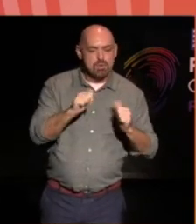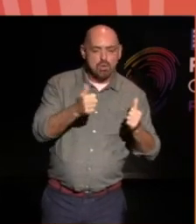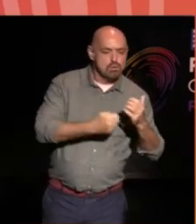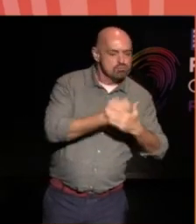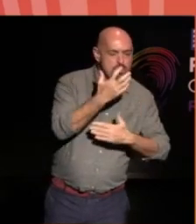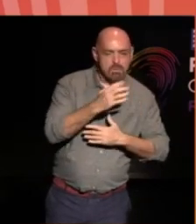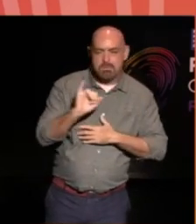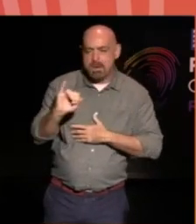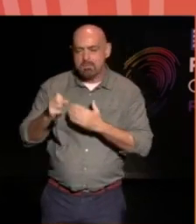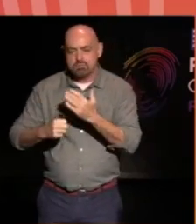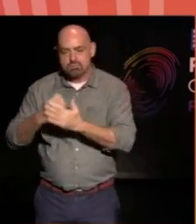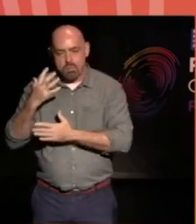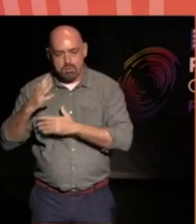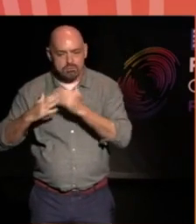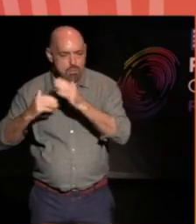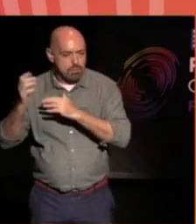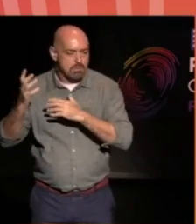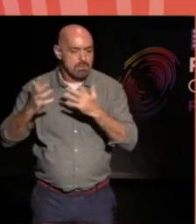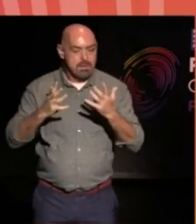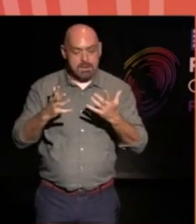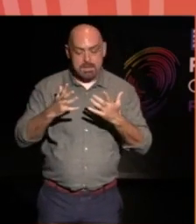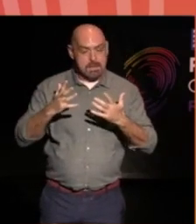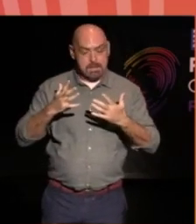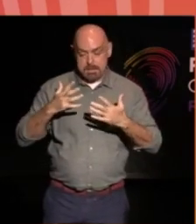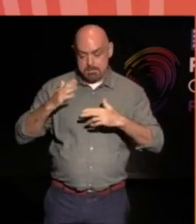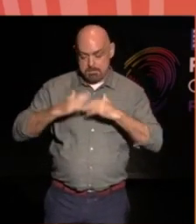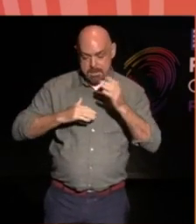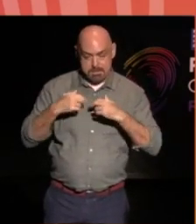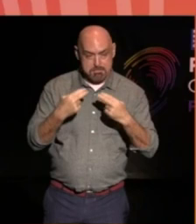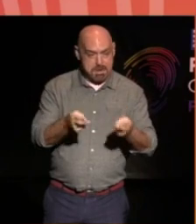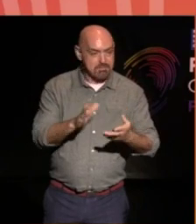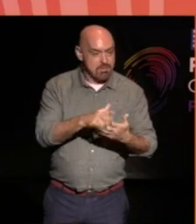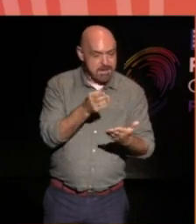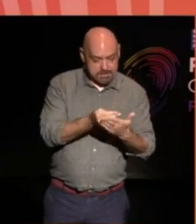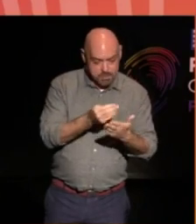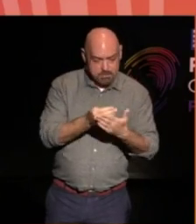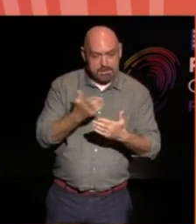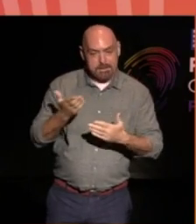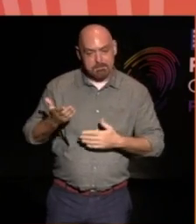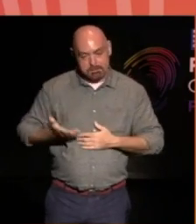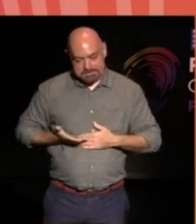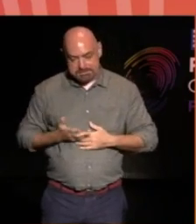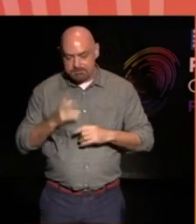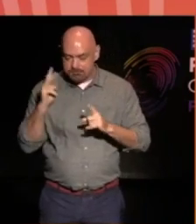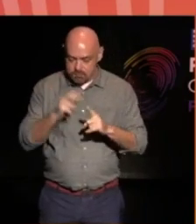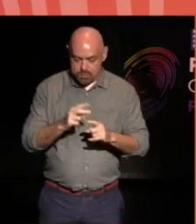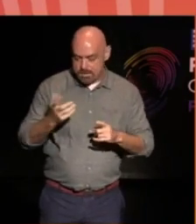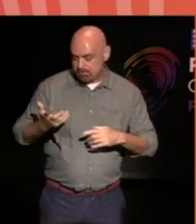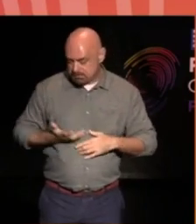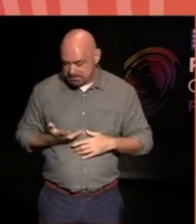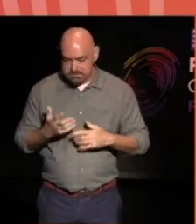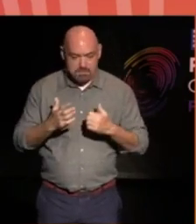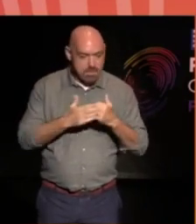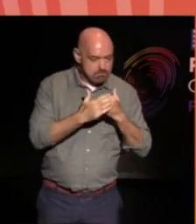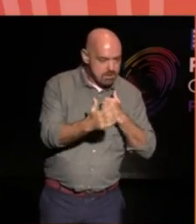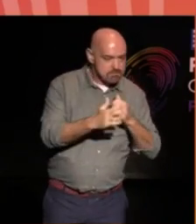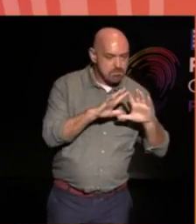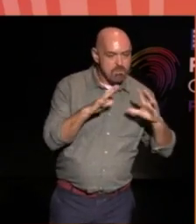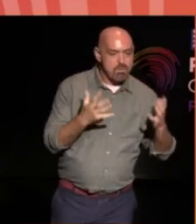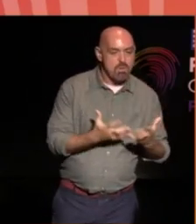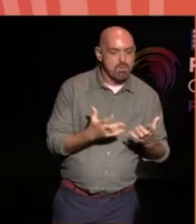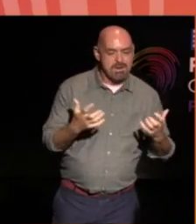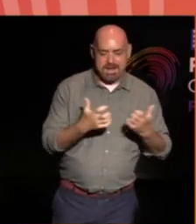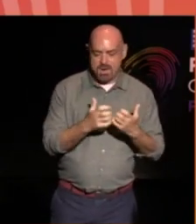growth, and building back better from an economic and a business point of view, and the relationship between business and the rest of our